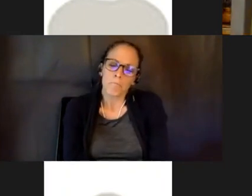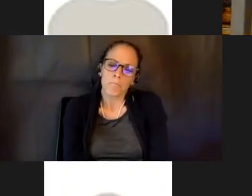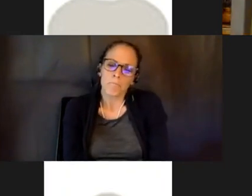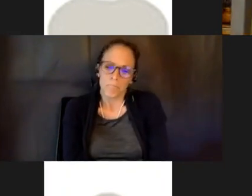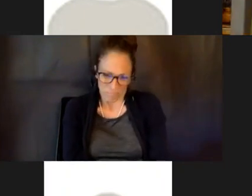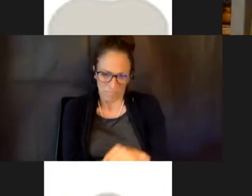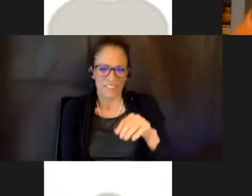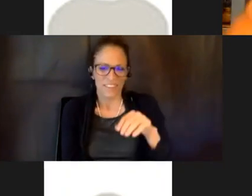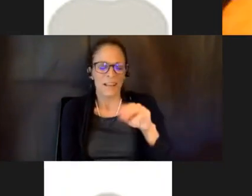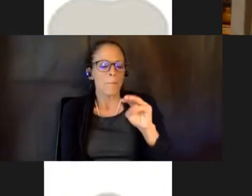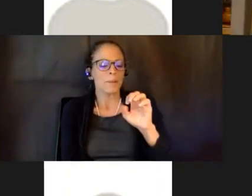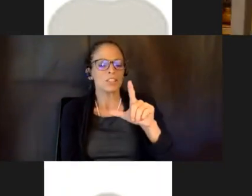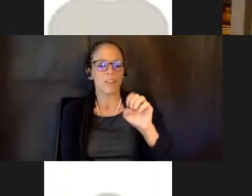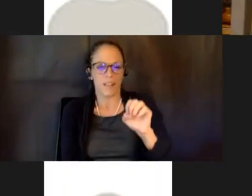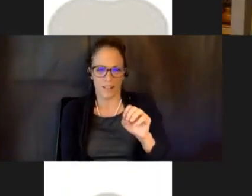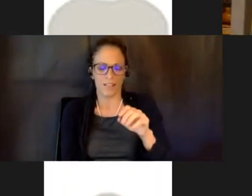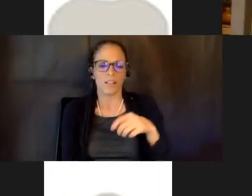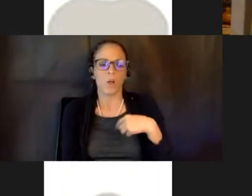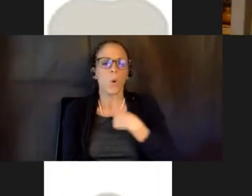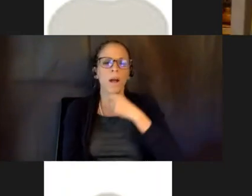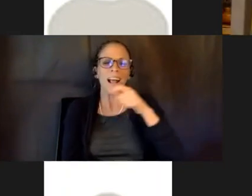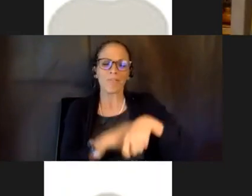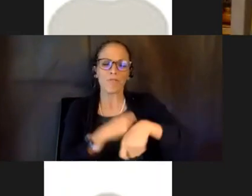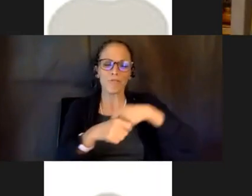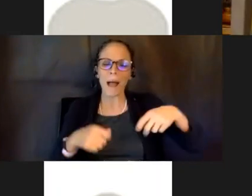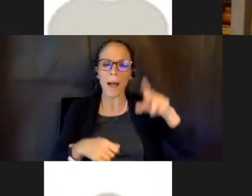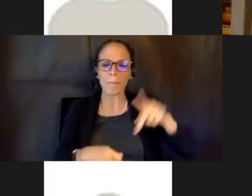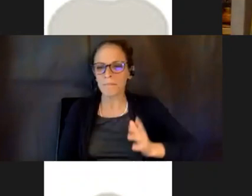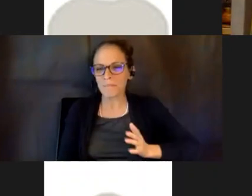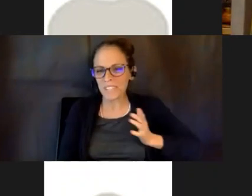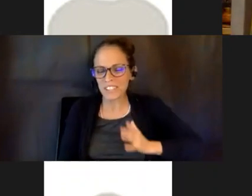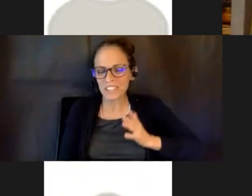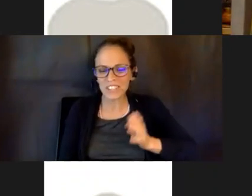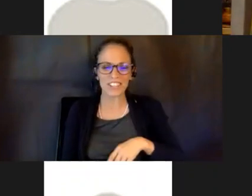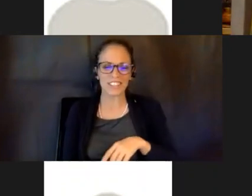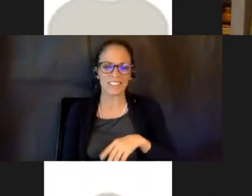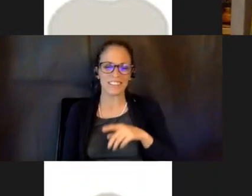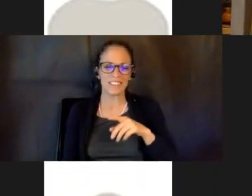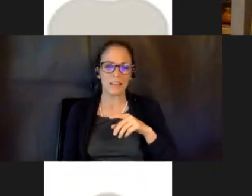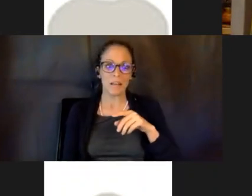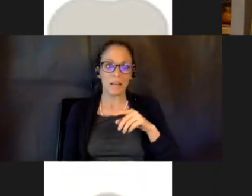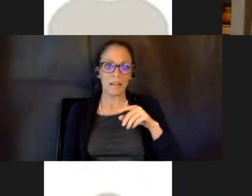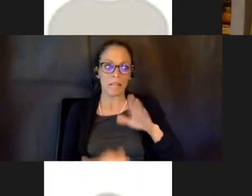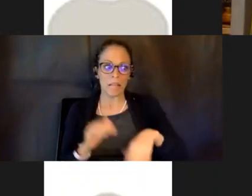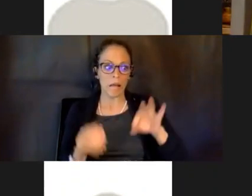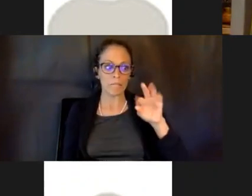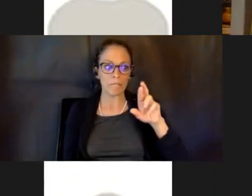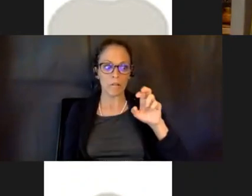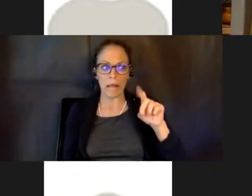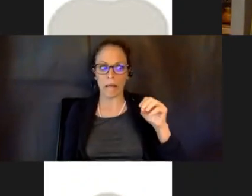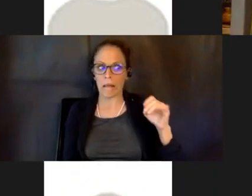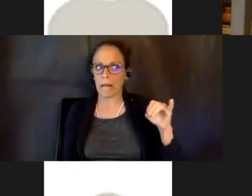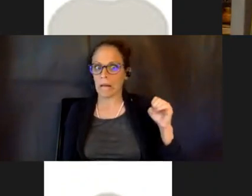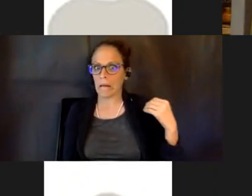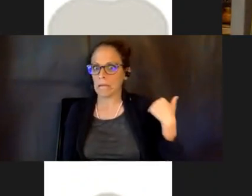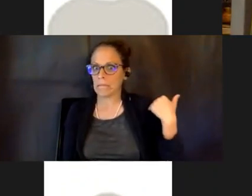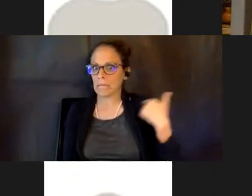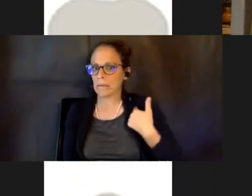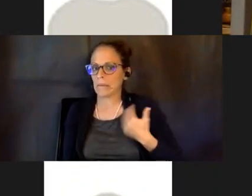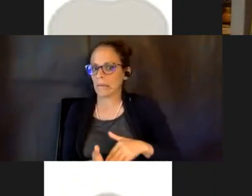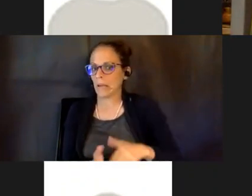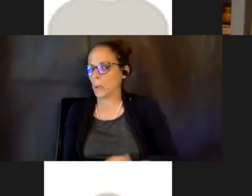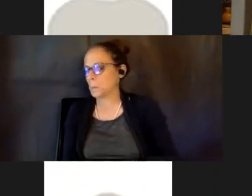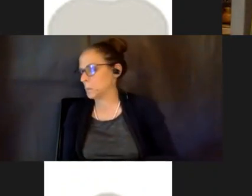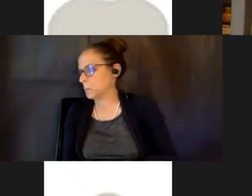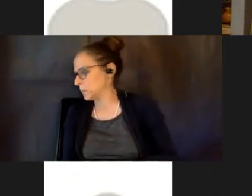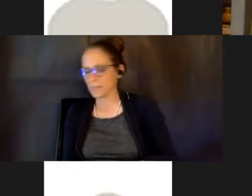it up officially. Yes. Before Freddie checks up on us again. you know, but I'm in Vermont. Somebody just asked if I was in